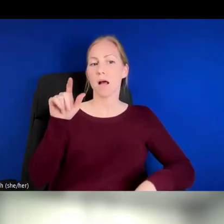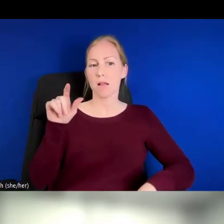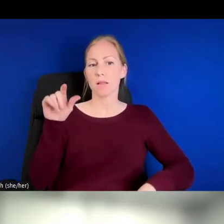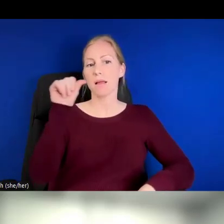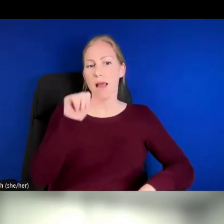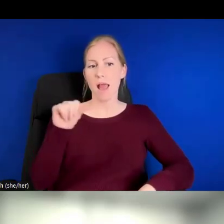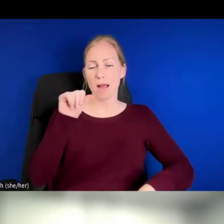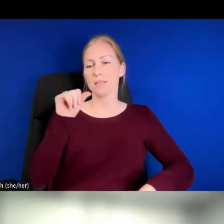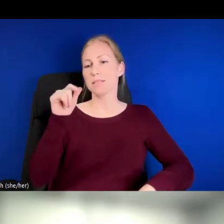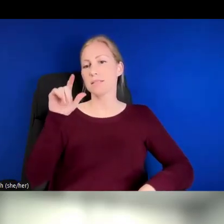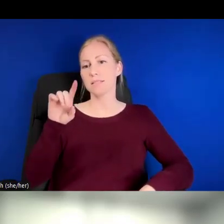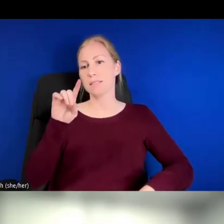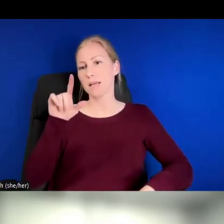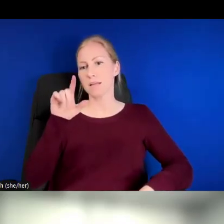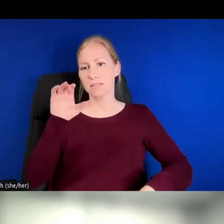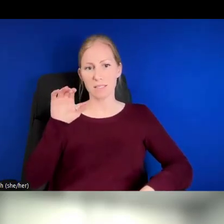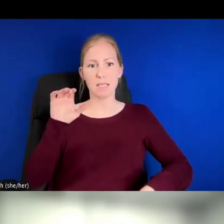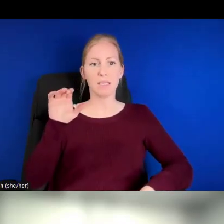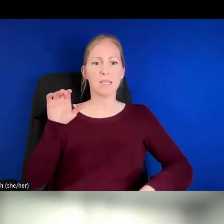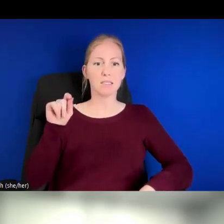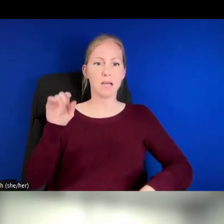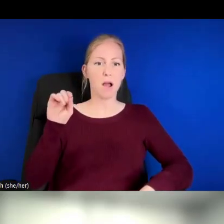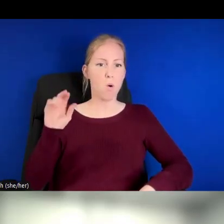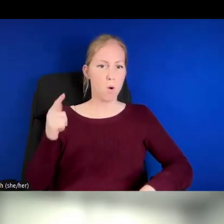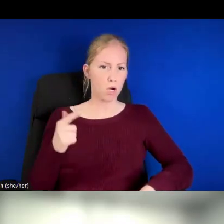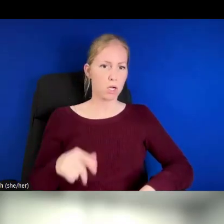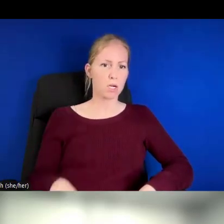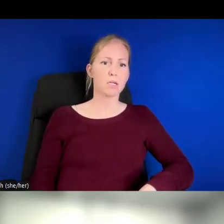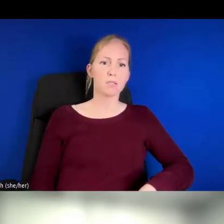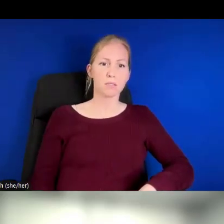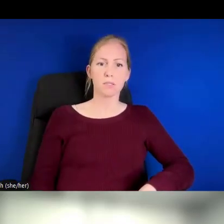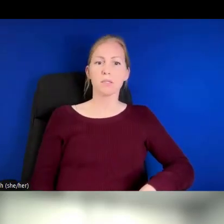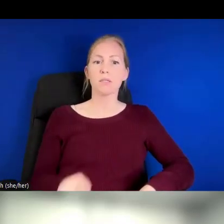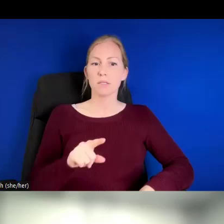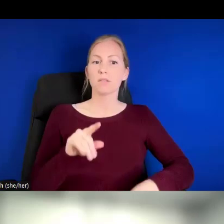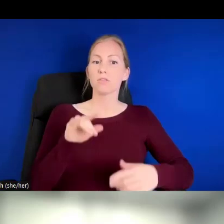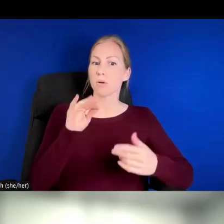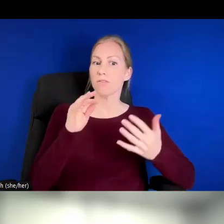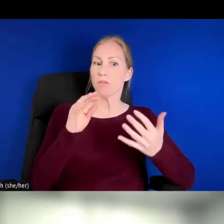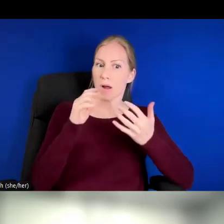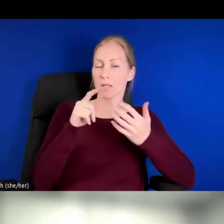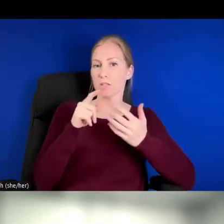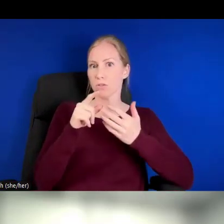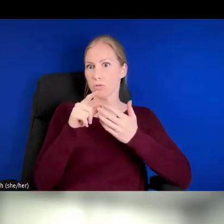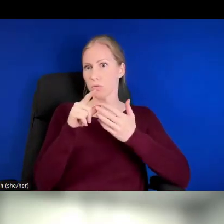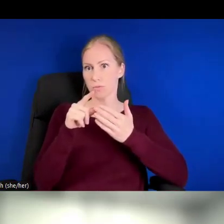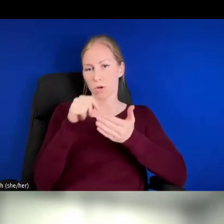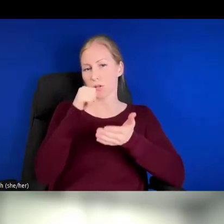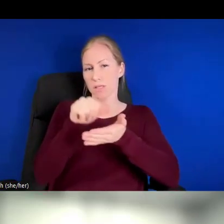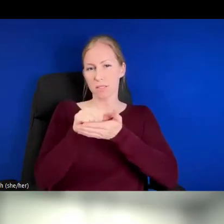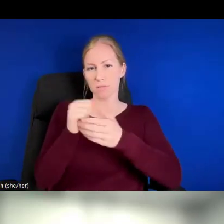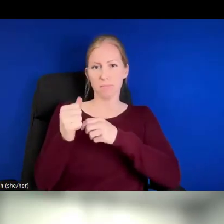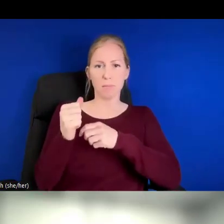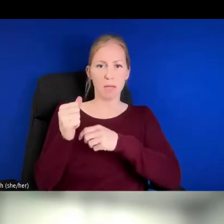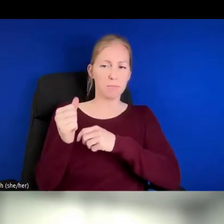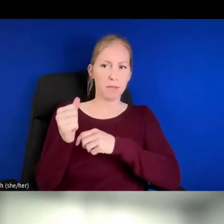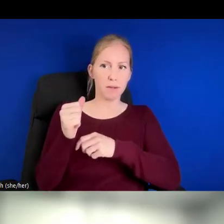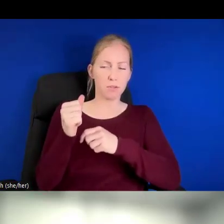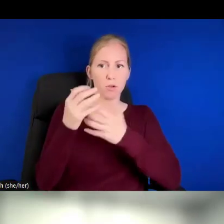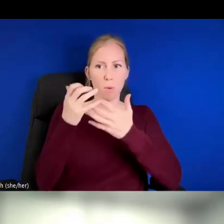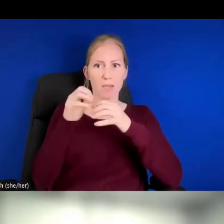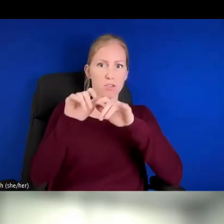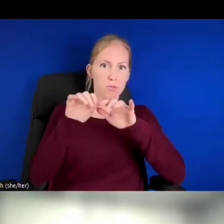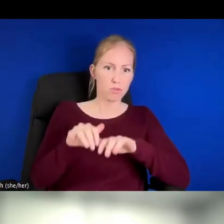mail@dlc-ma.org should you have any questions that you would like us to address in writing, or to,